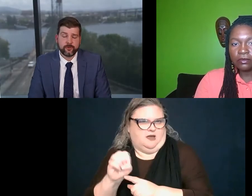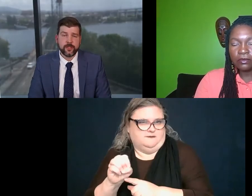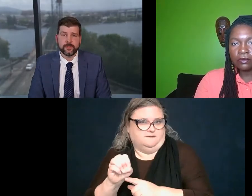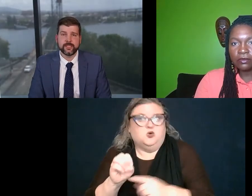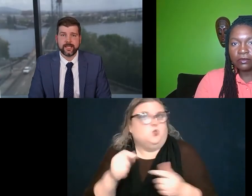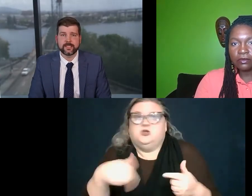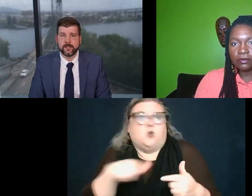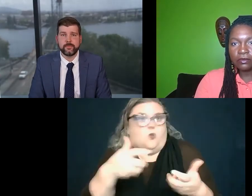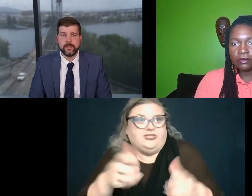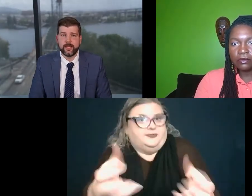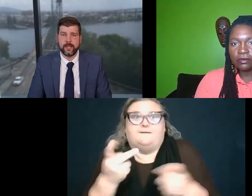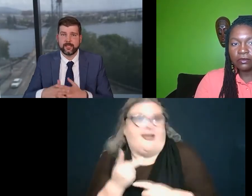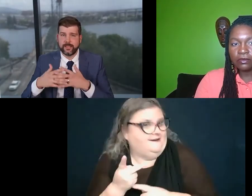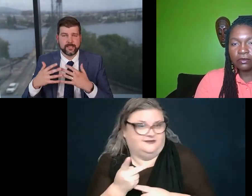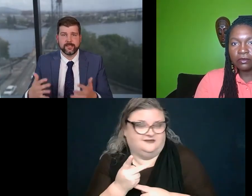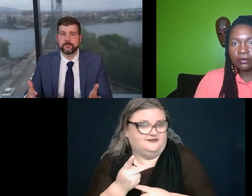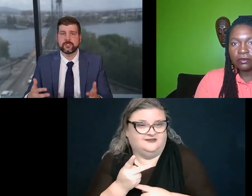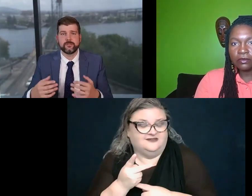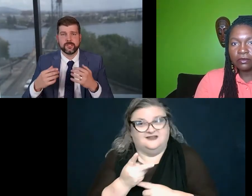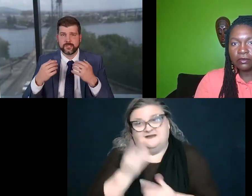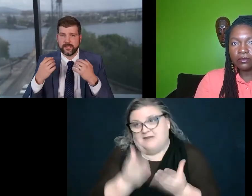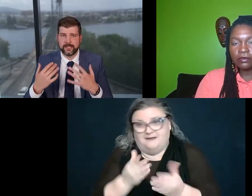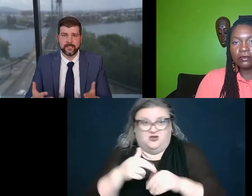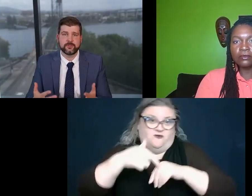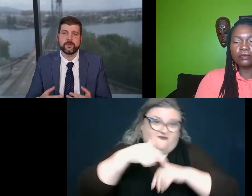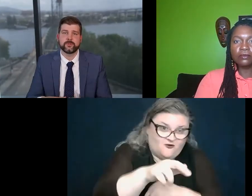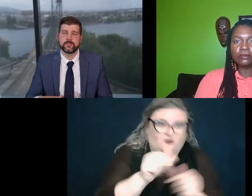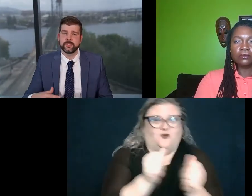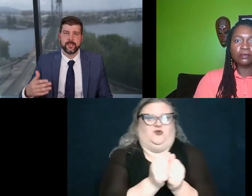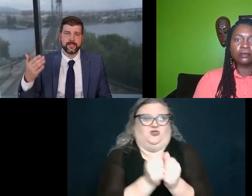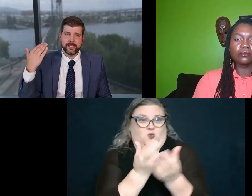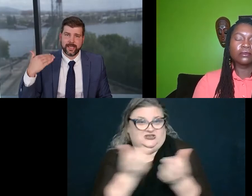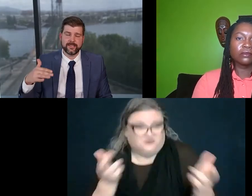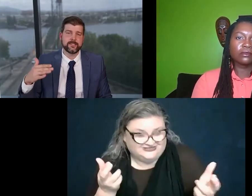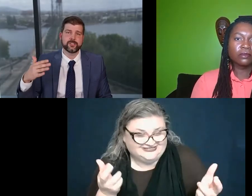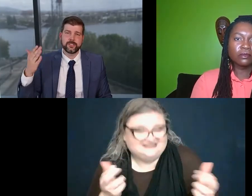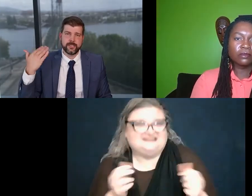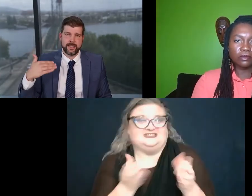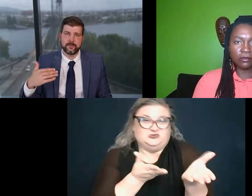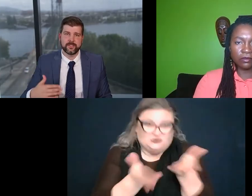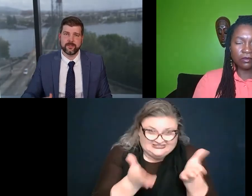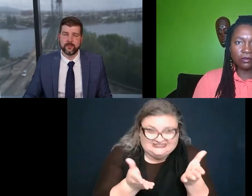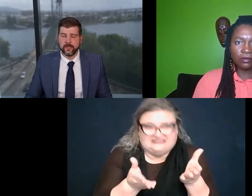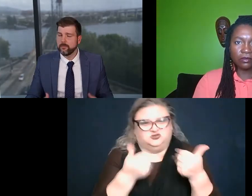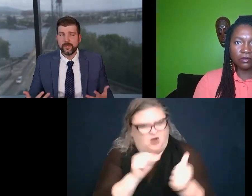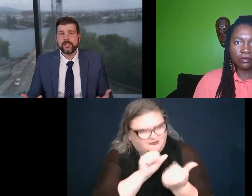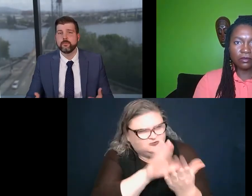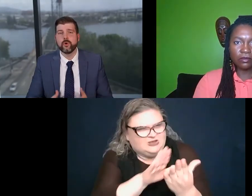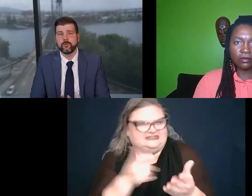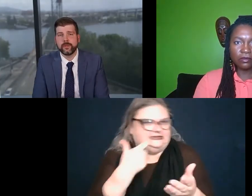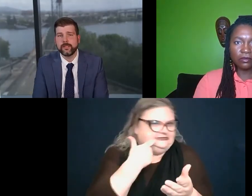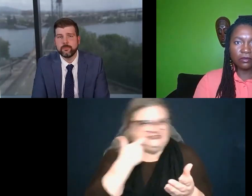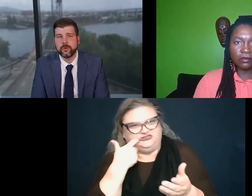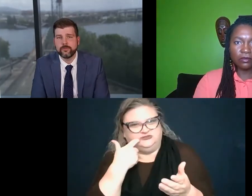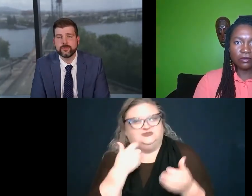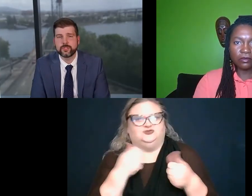And frequently, that's going to be connecting them to services, connecting them to resources, getting at the addiction, getting at the mental health. But we need more.